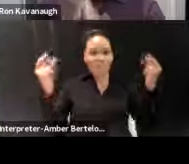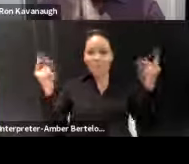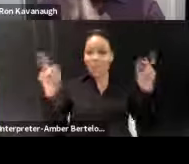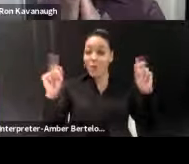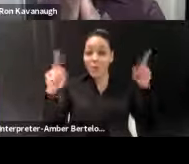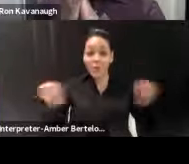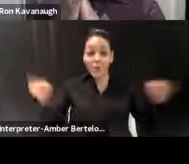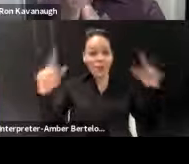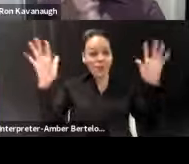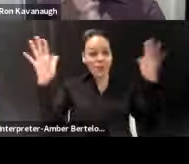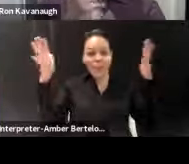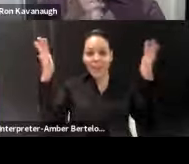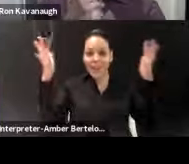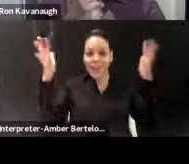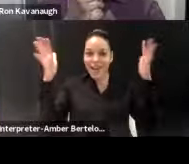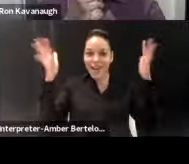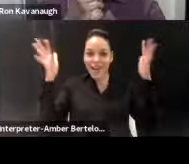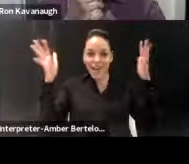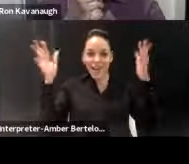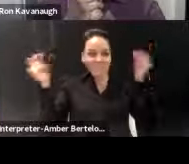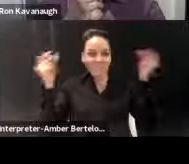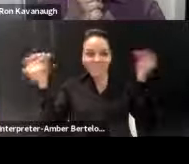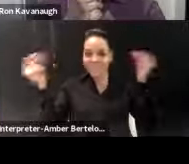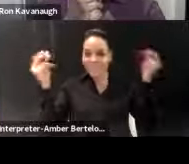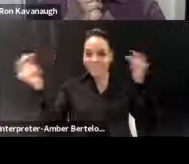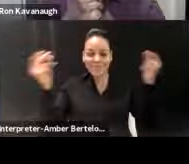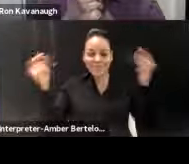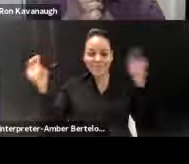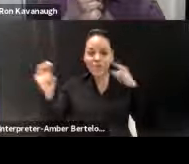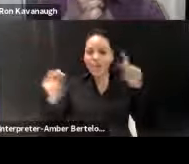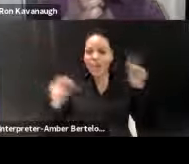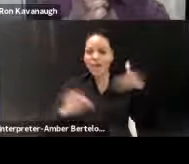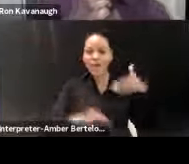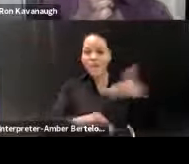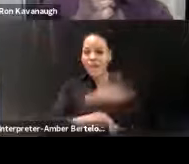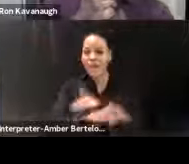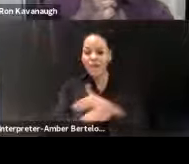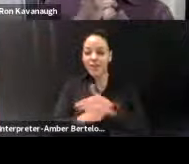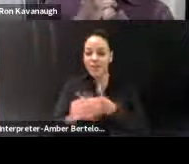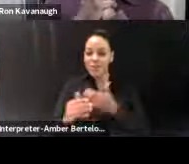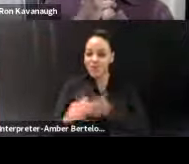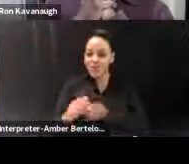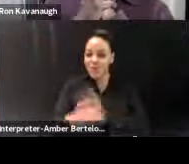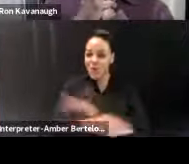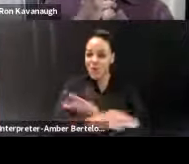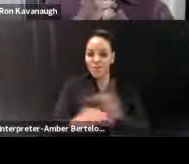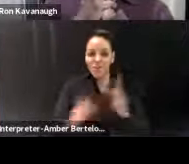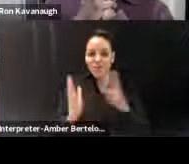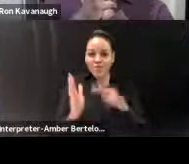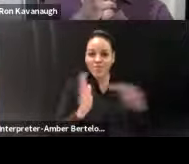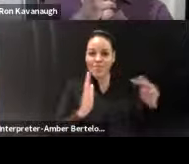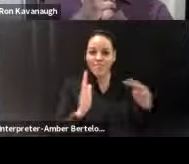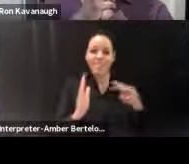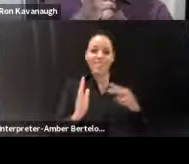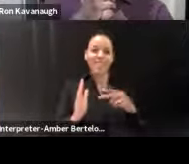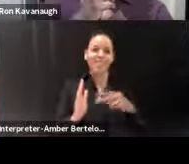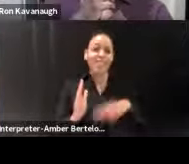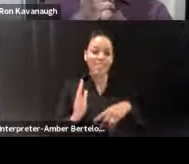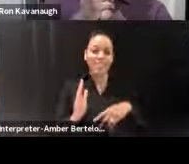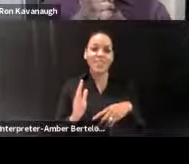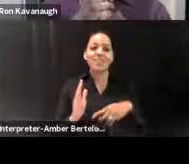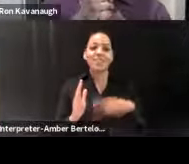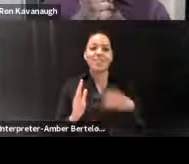for another powerful reading, real poetry for